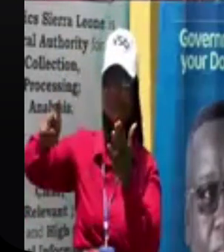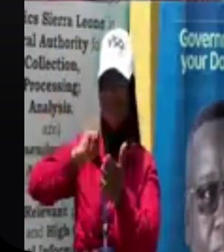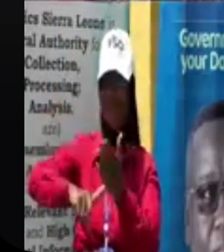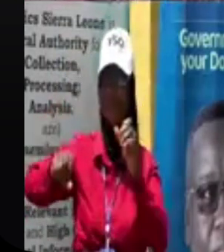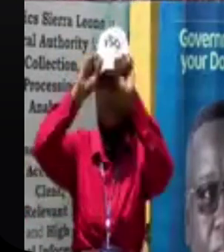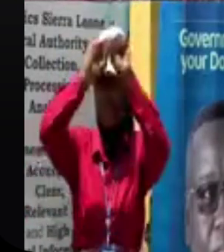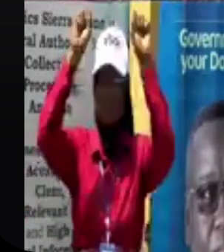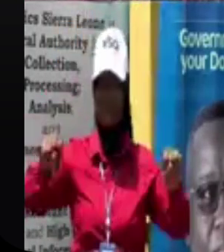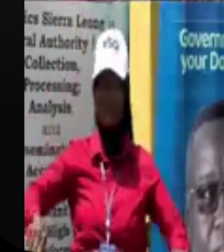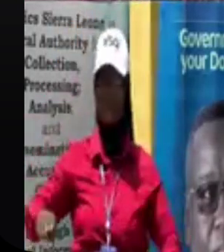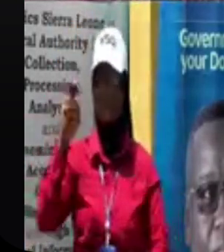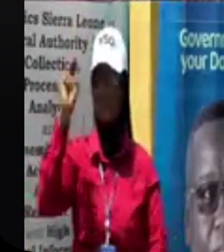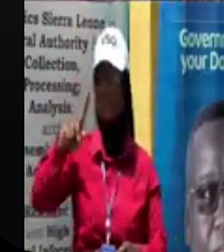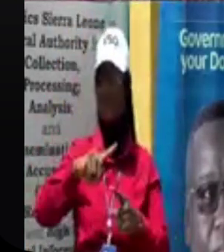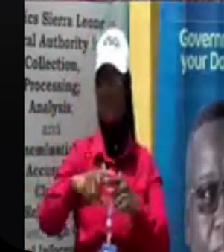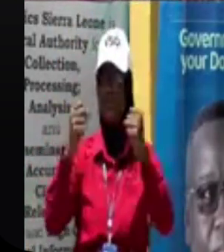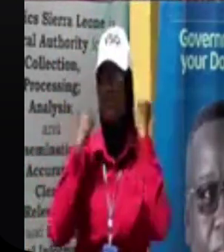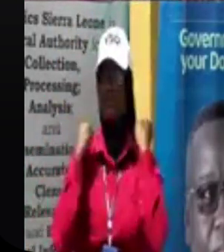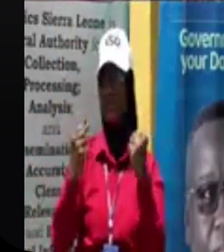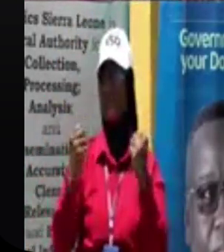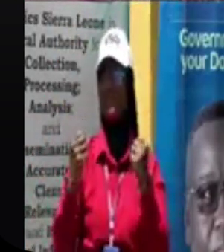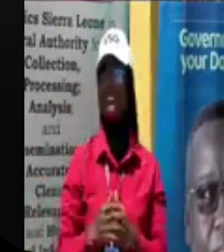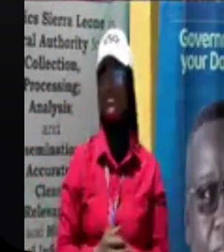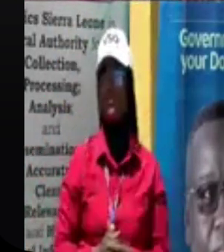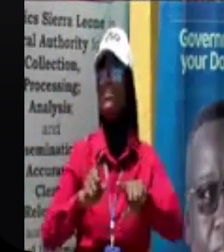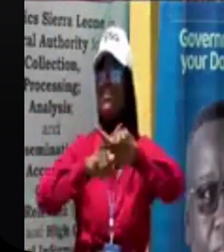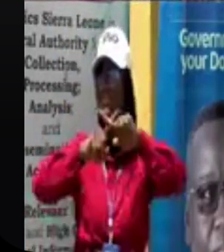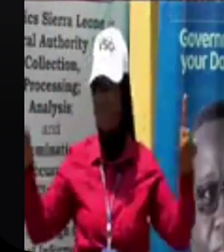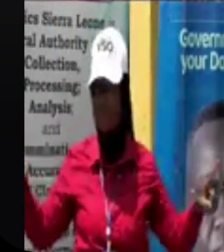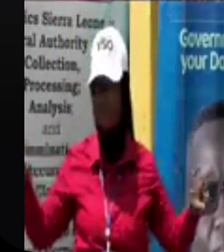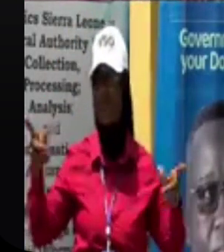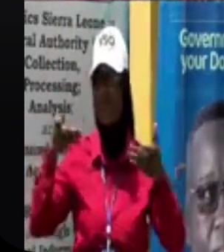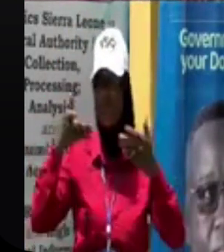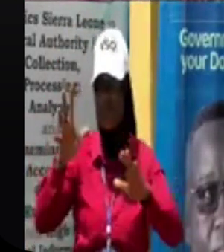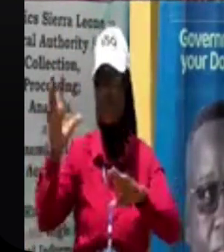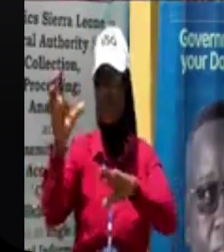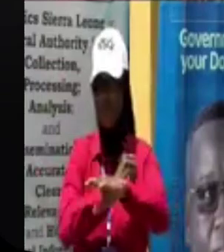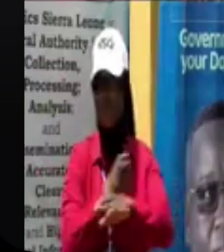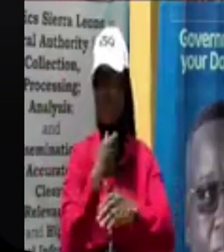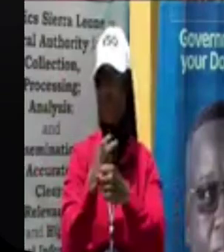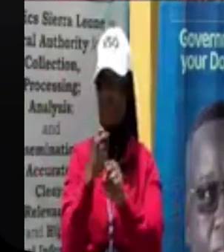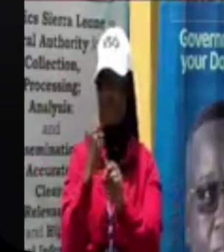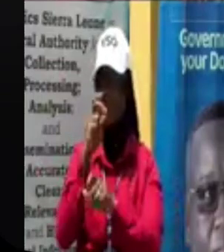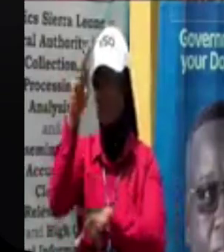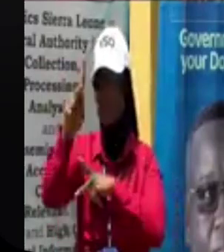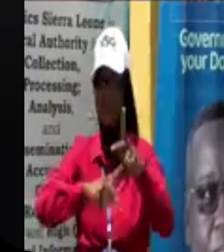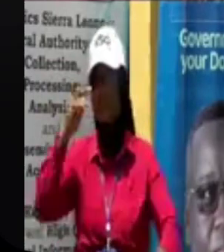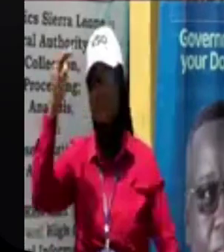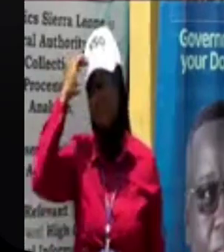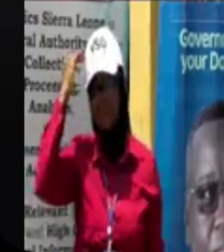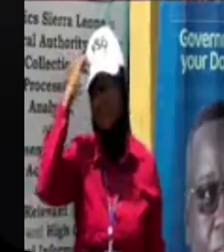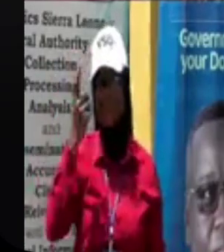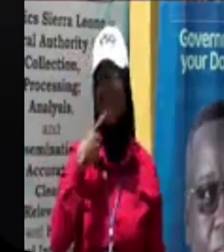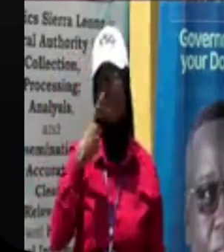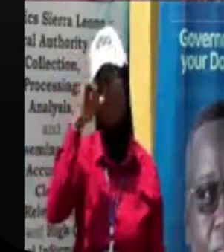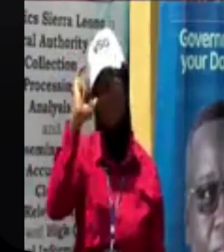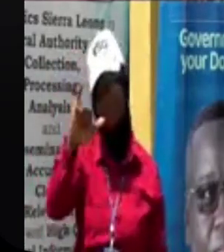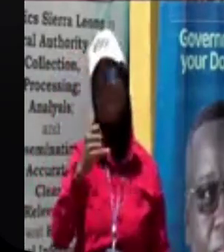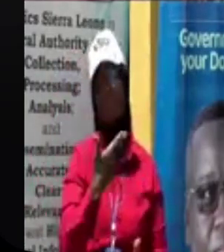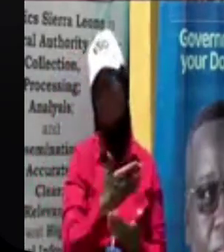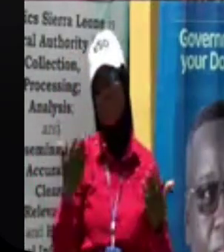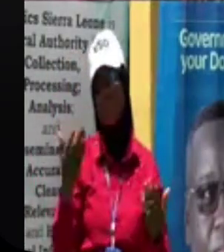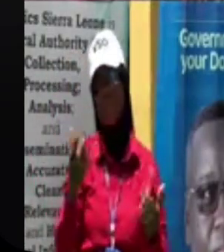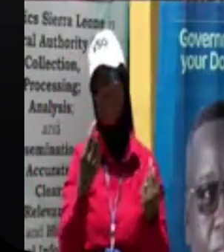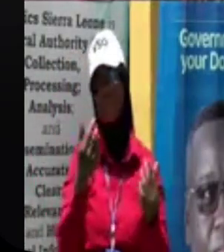system need for be strengthening. Sometimes to the same measures, but for now we take appropriate way to make the people they know say yes, they don't do something way